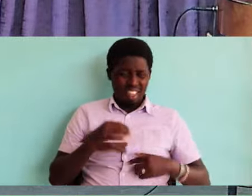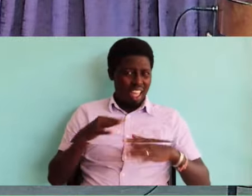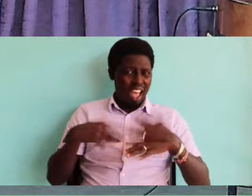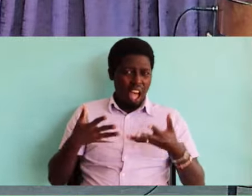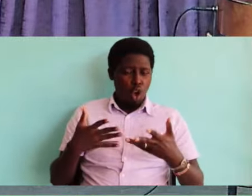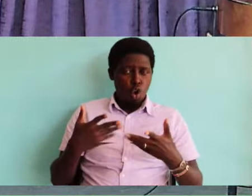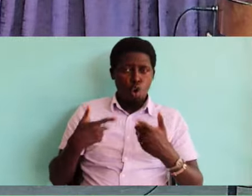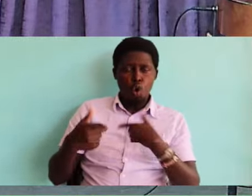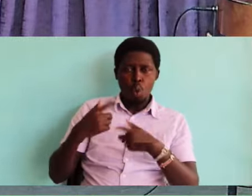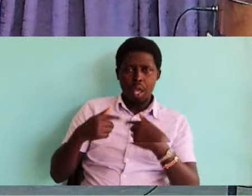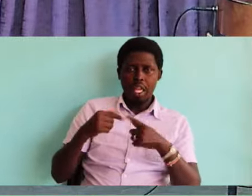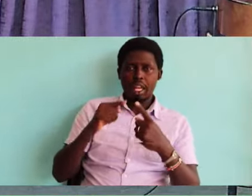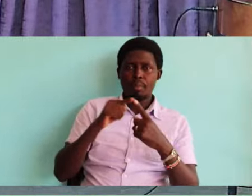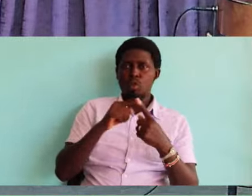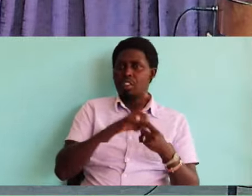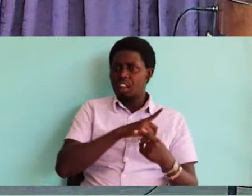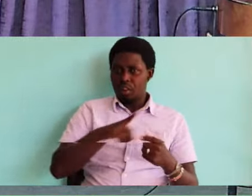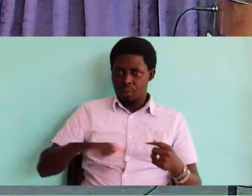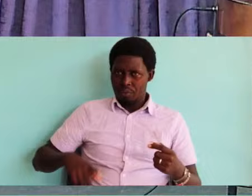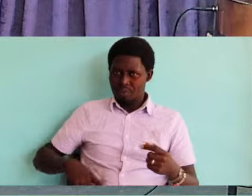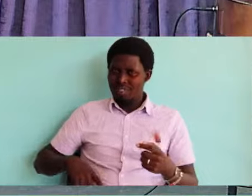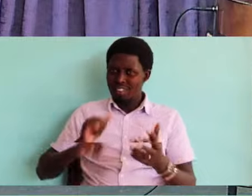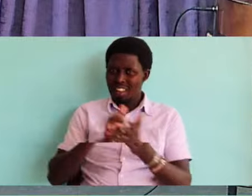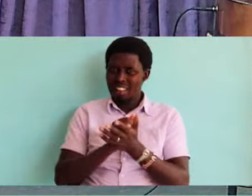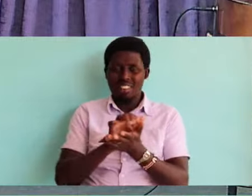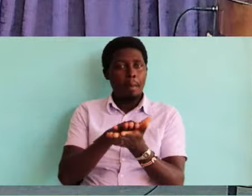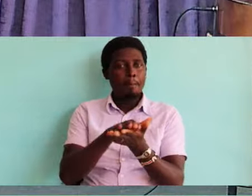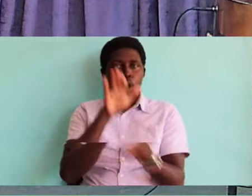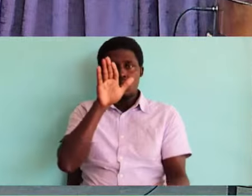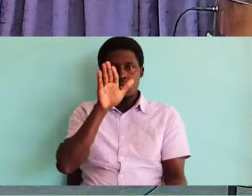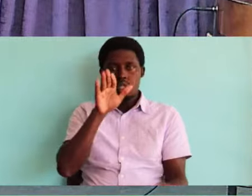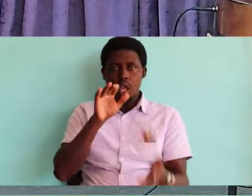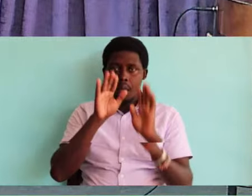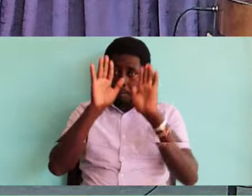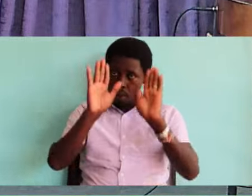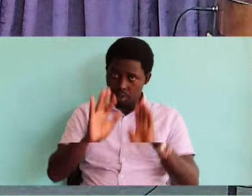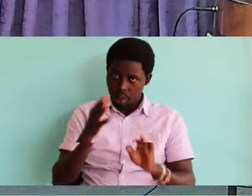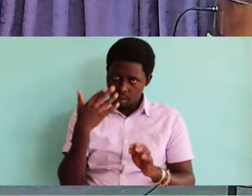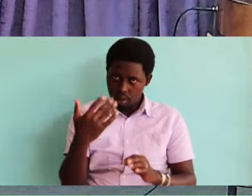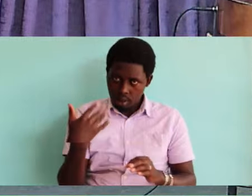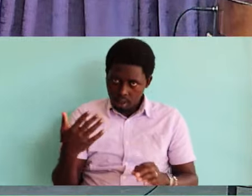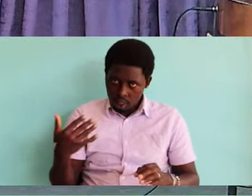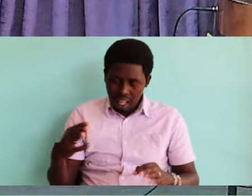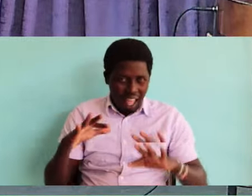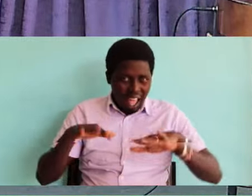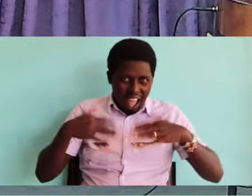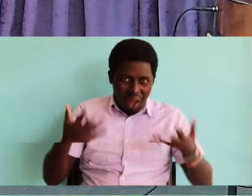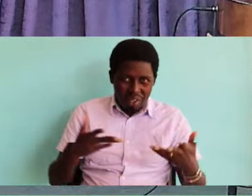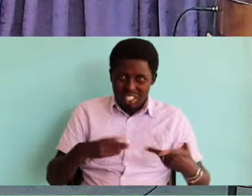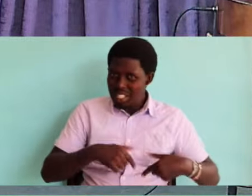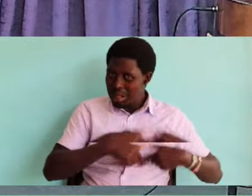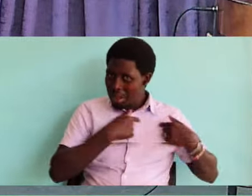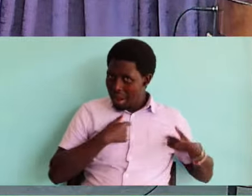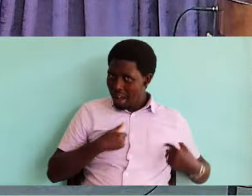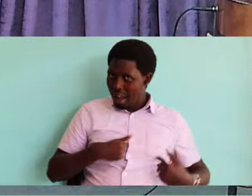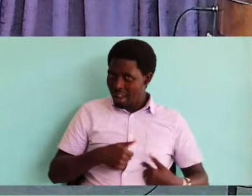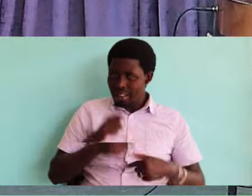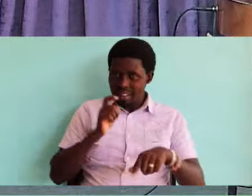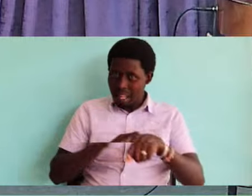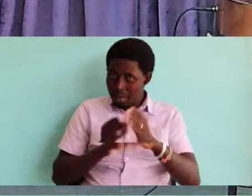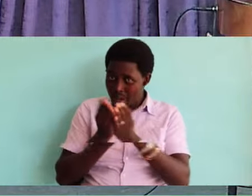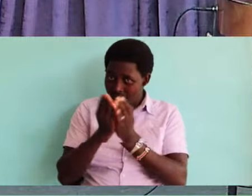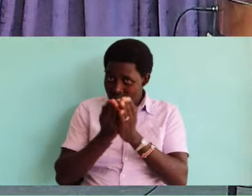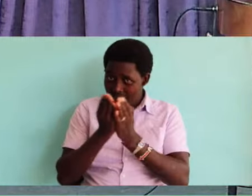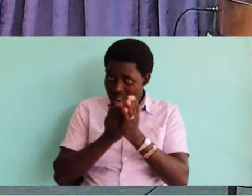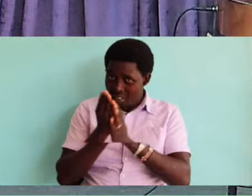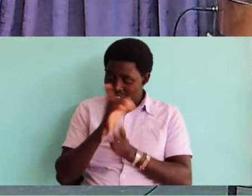before the Lord. That is the most important thing. How is your heart when you are serving? When you come before the Lord with